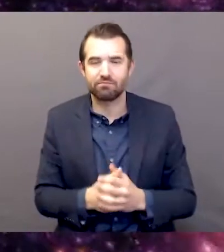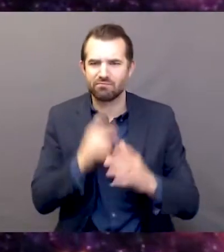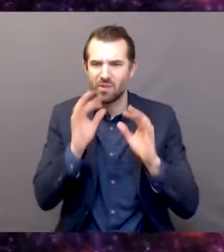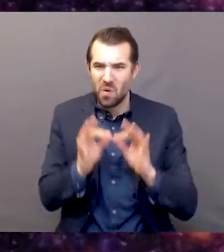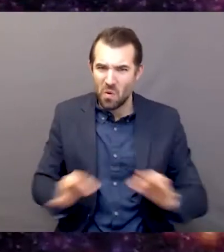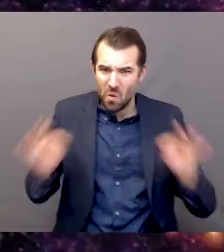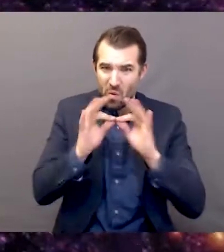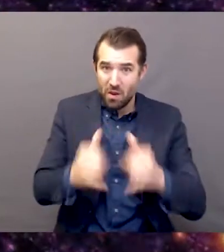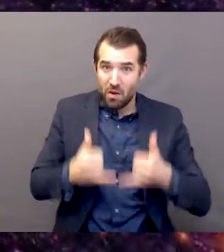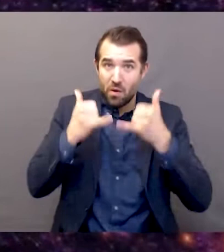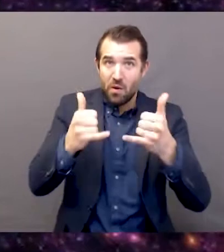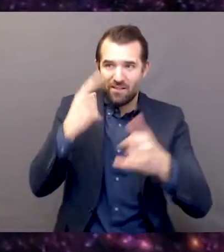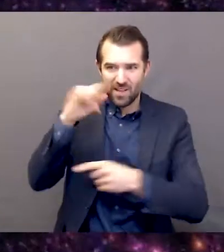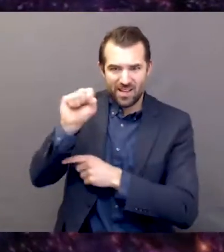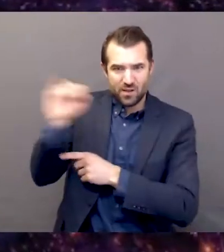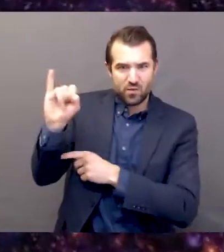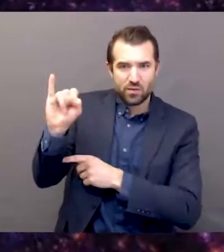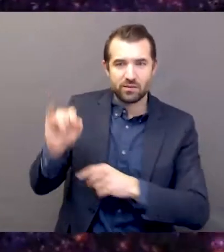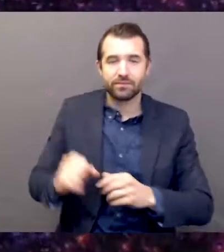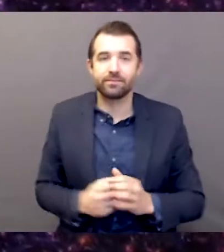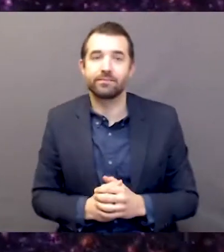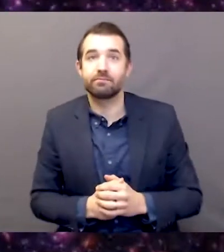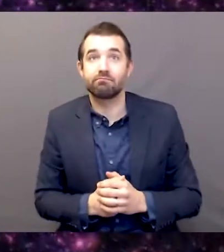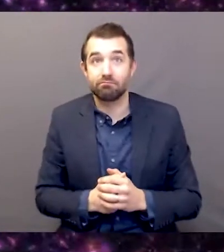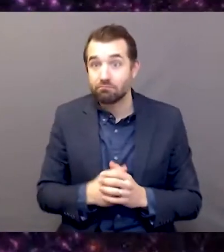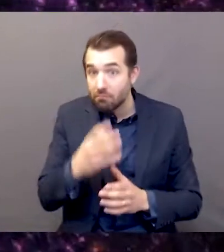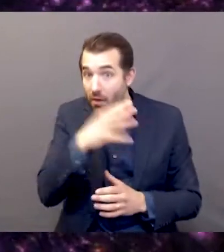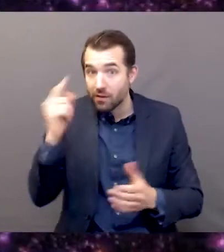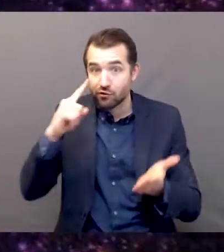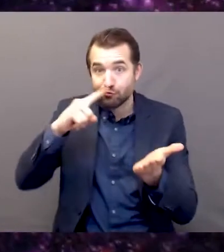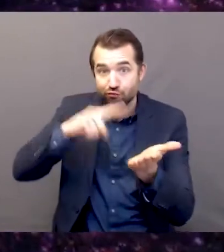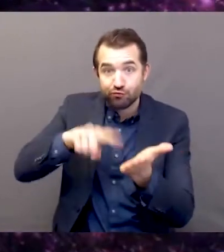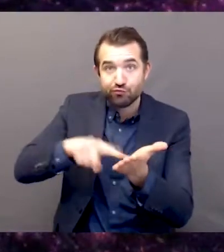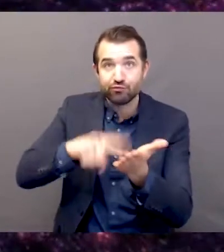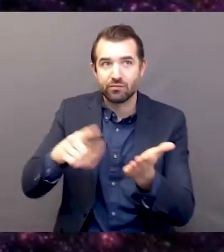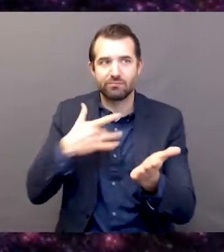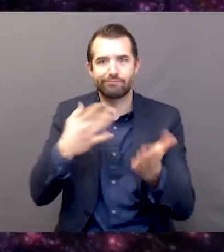this award to the Smithsonian and about research more broadly.